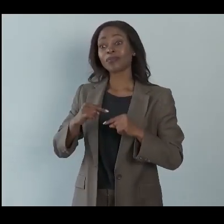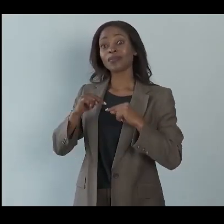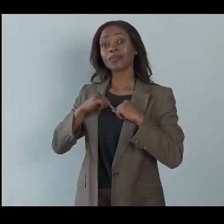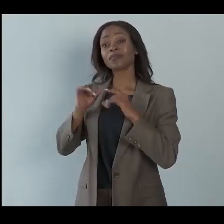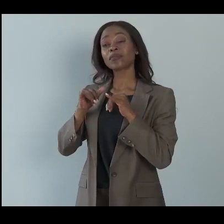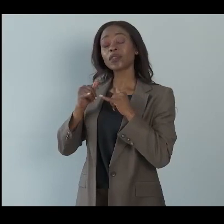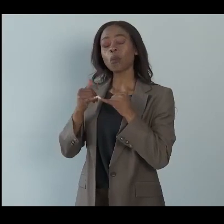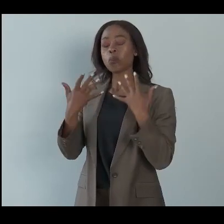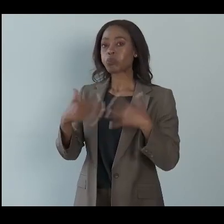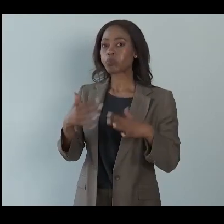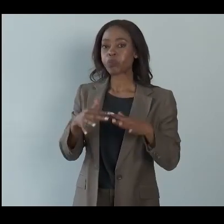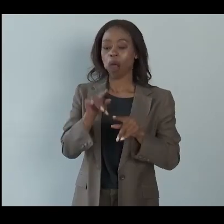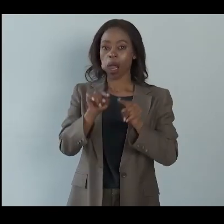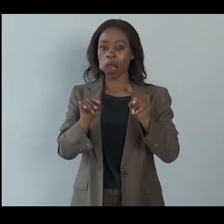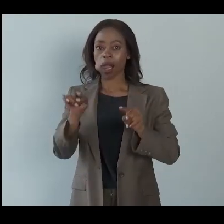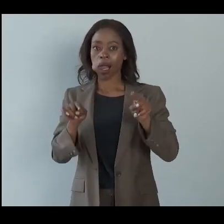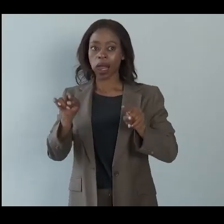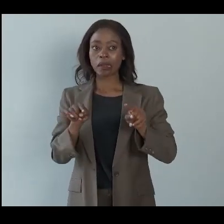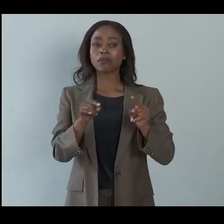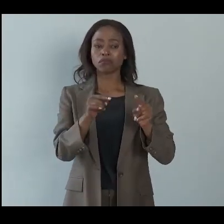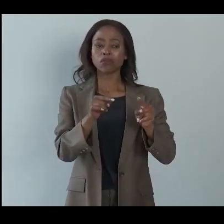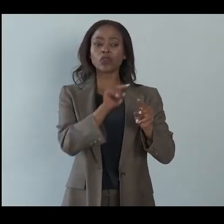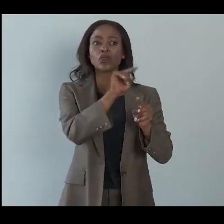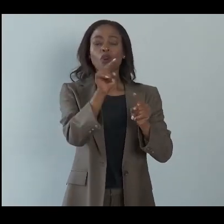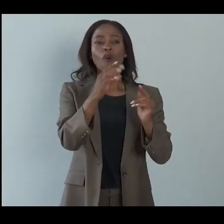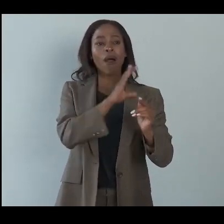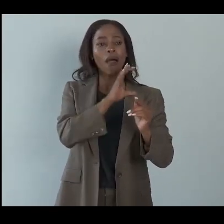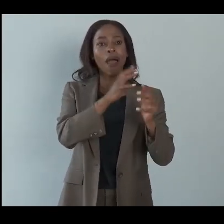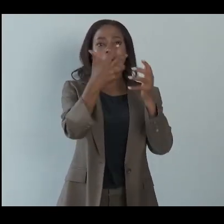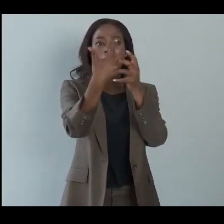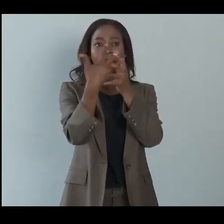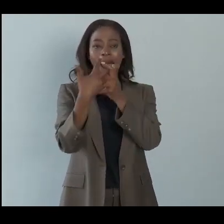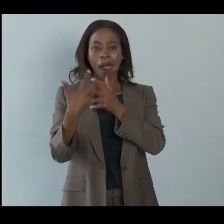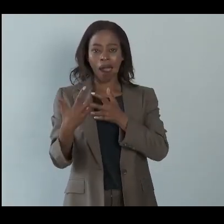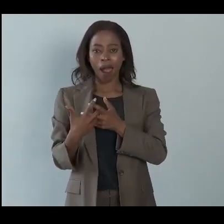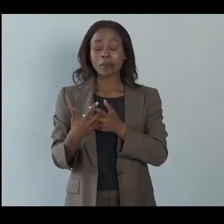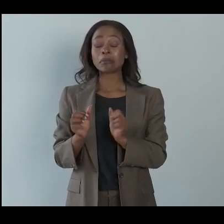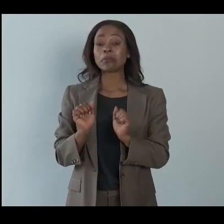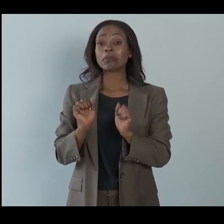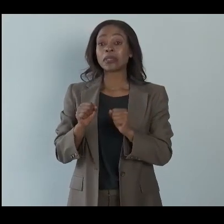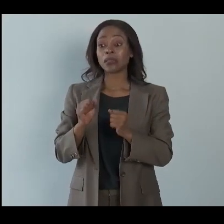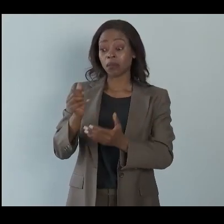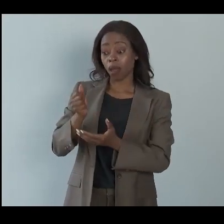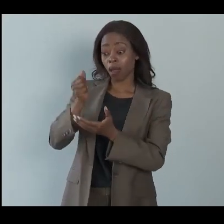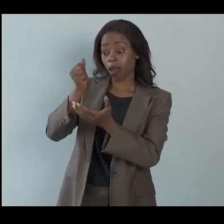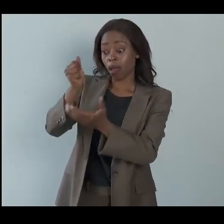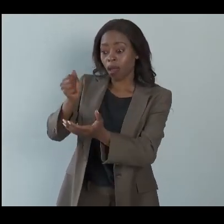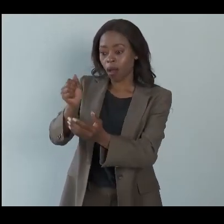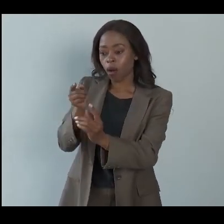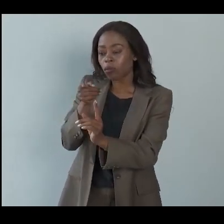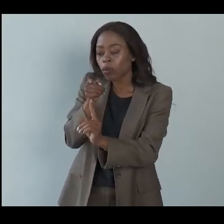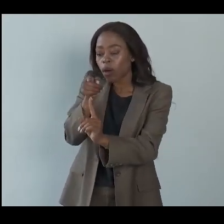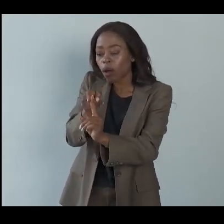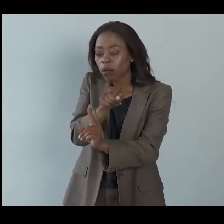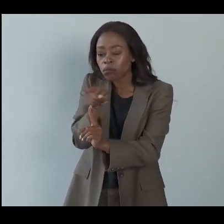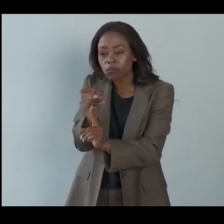placed in a defensive market with a high annuity earnings base. We anticipate that the investments that we made into our platform and systems